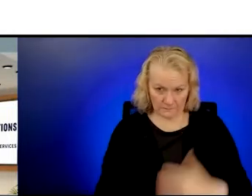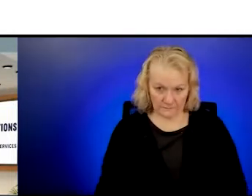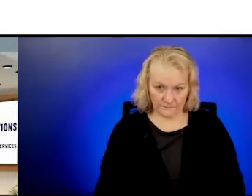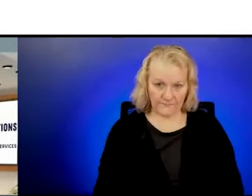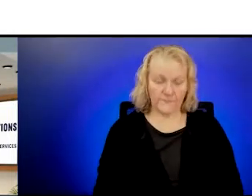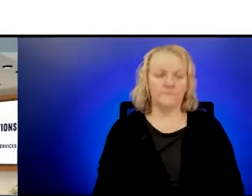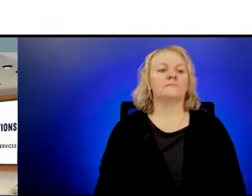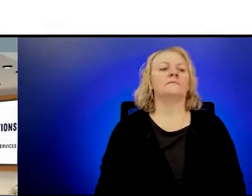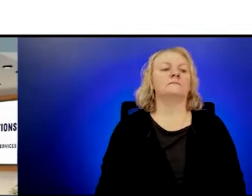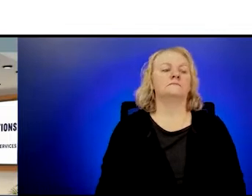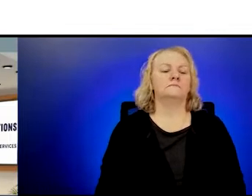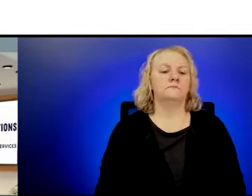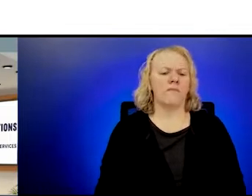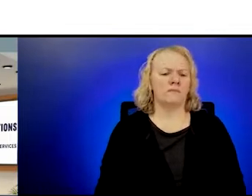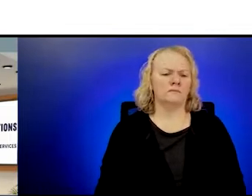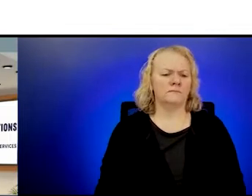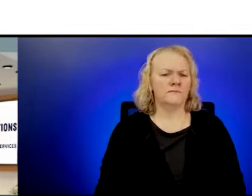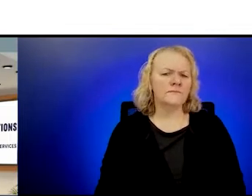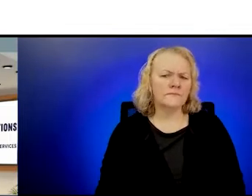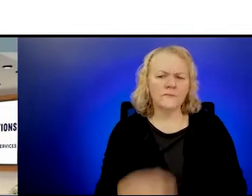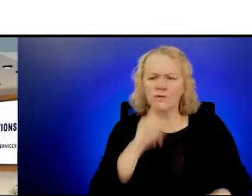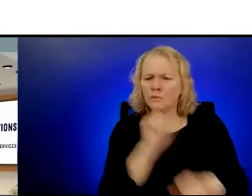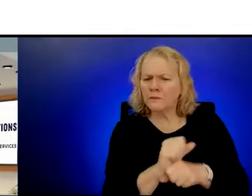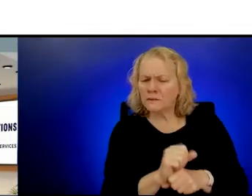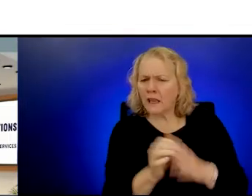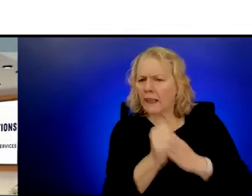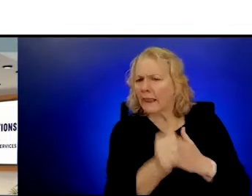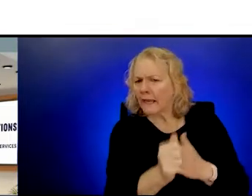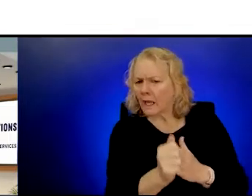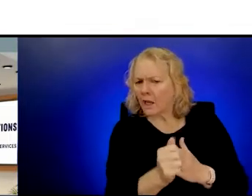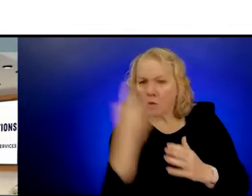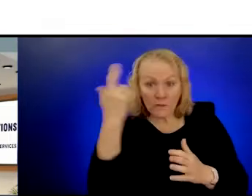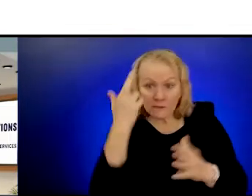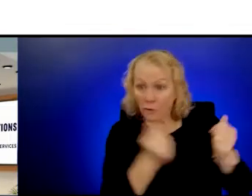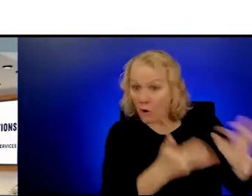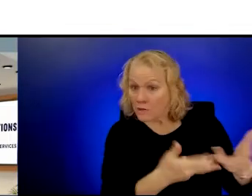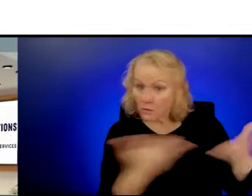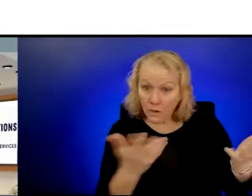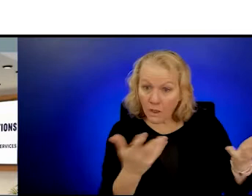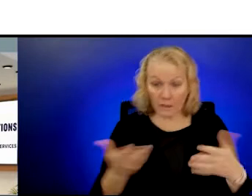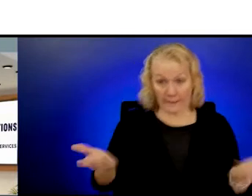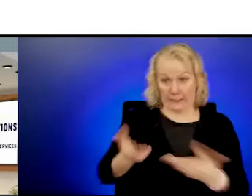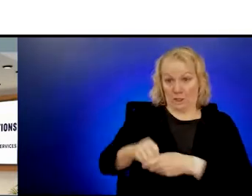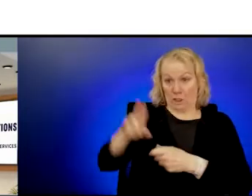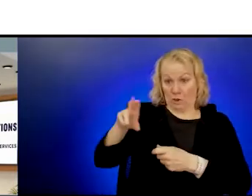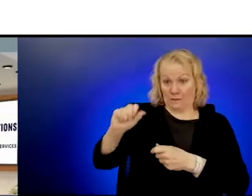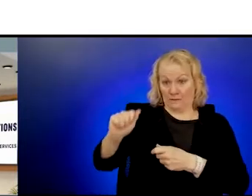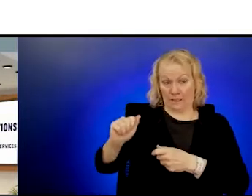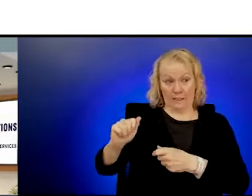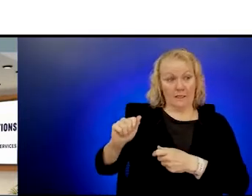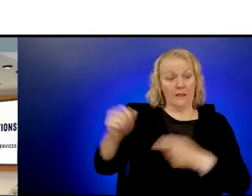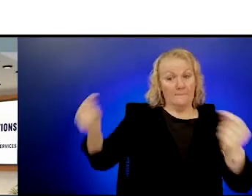What are the leading causes of a disability? Well, in the United States, pain, depression,